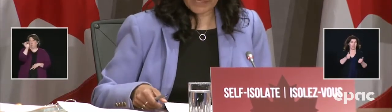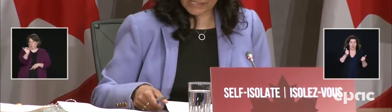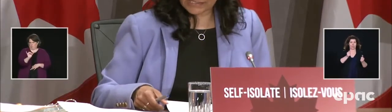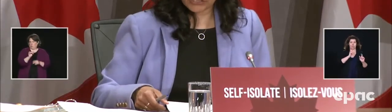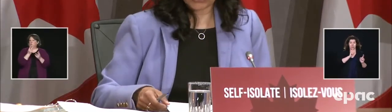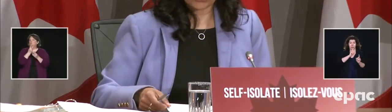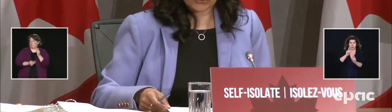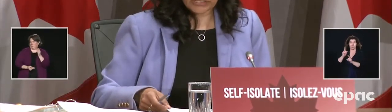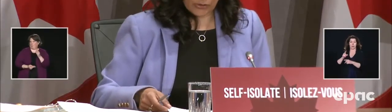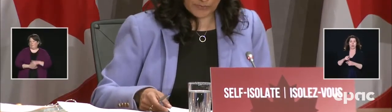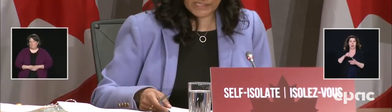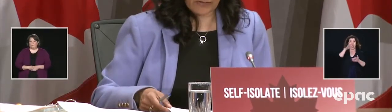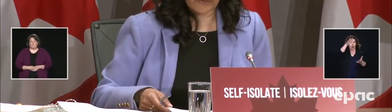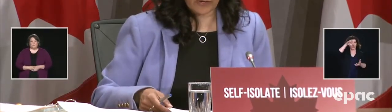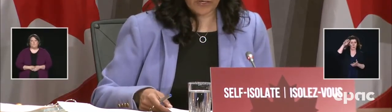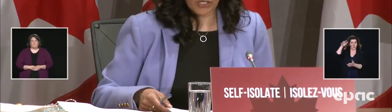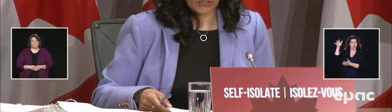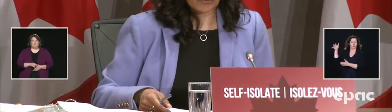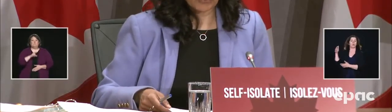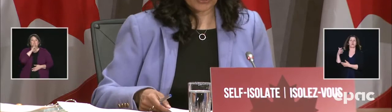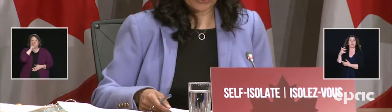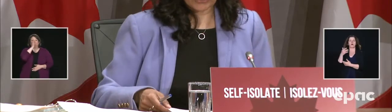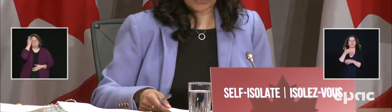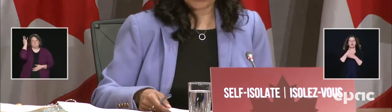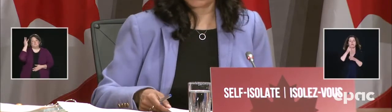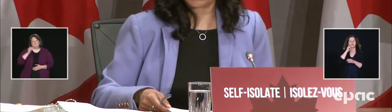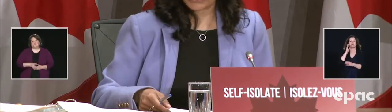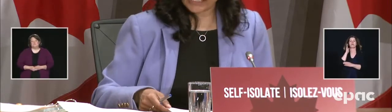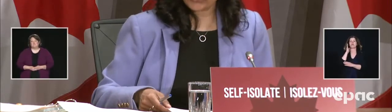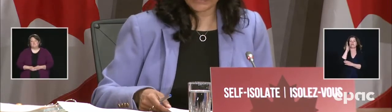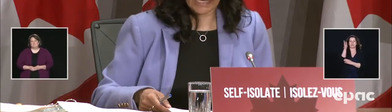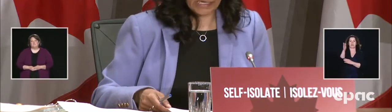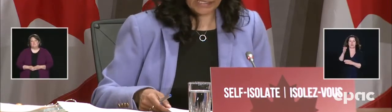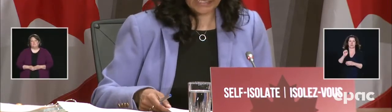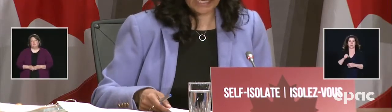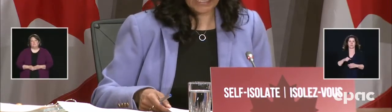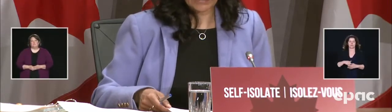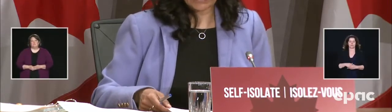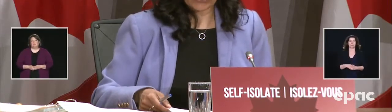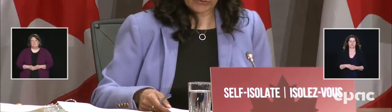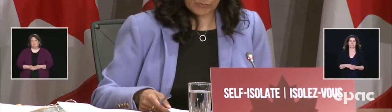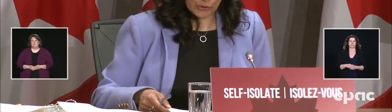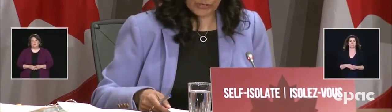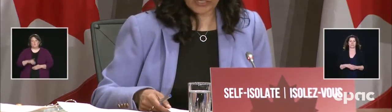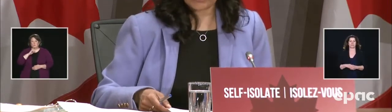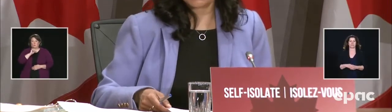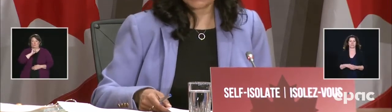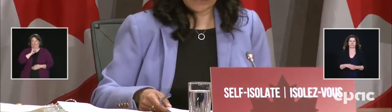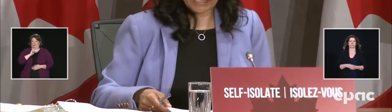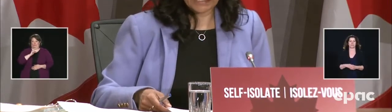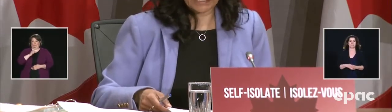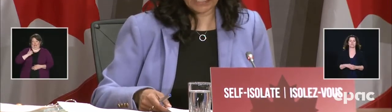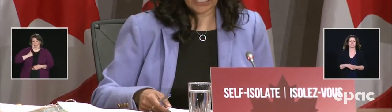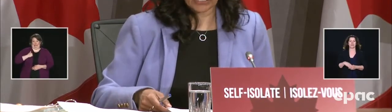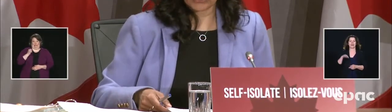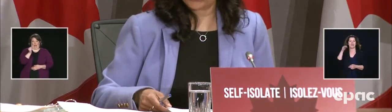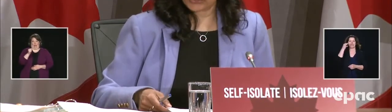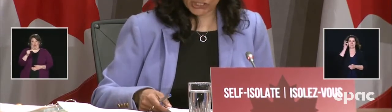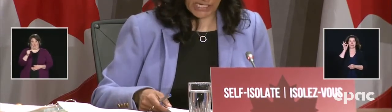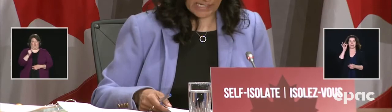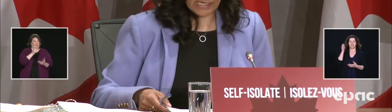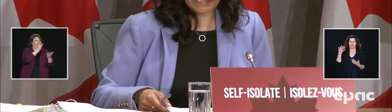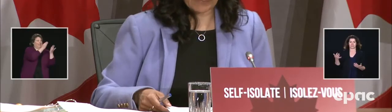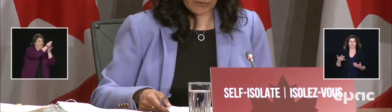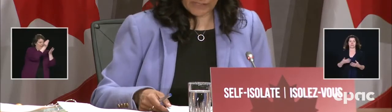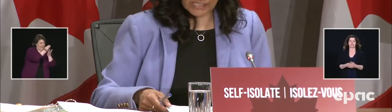approche mixte que nous observons une plus grande régularité et une plus grande stabilité dans